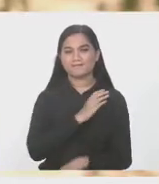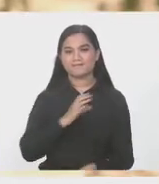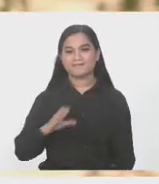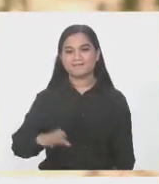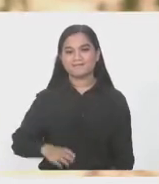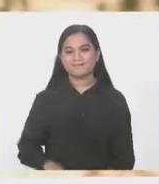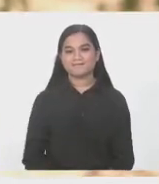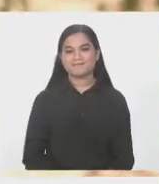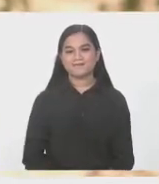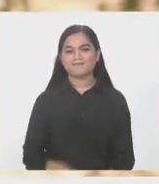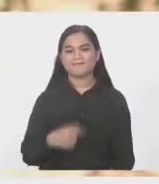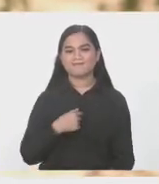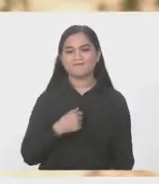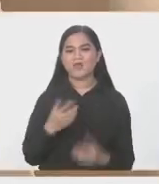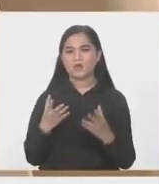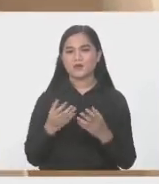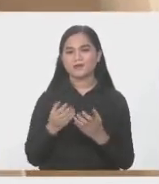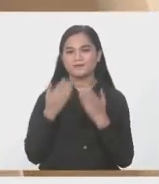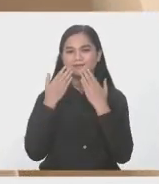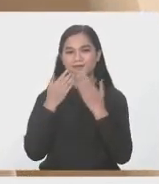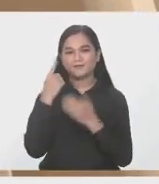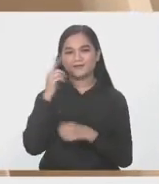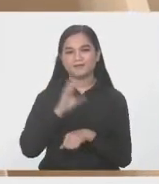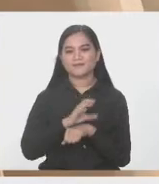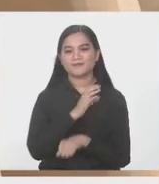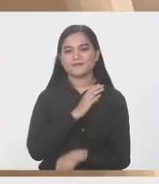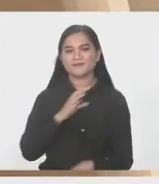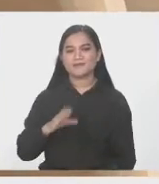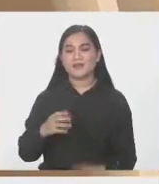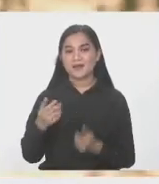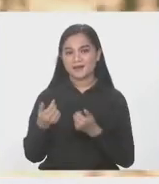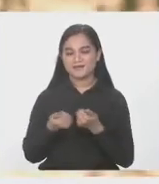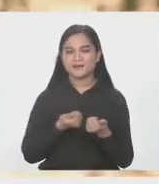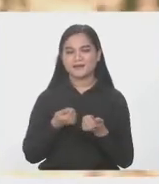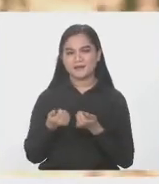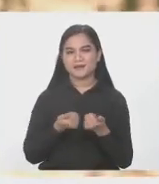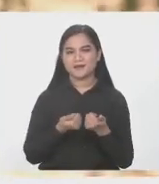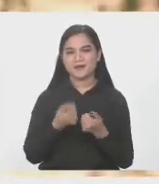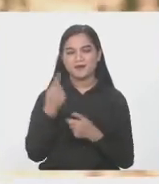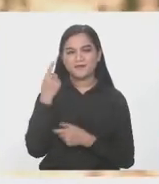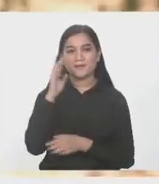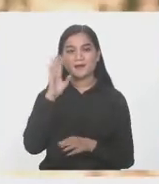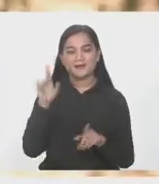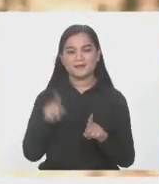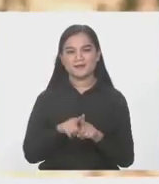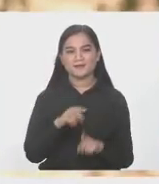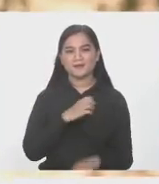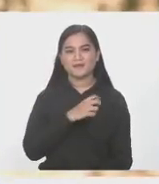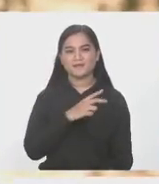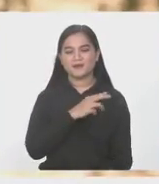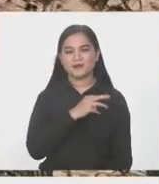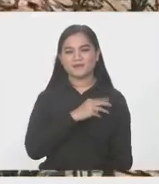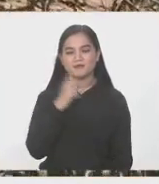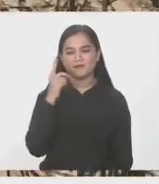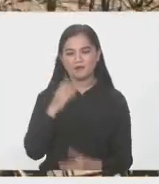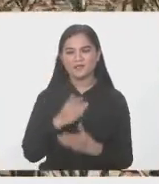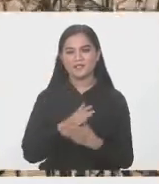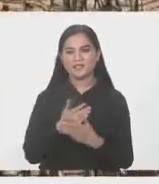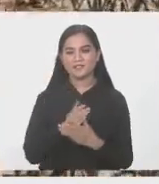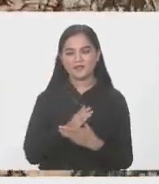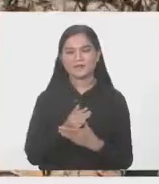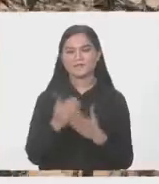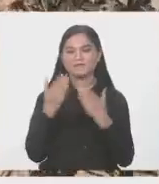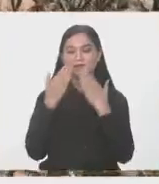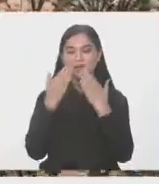I'd like to thank the Church of Christ under the administration of Brother Eduardo Vimanalo for showing love to us. Thank you for